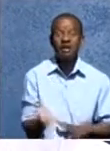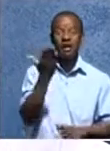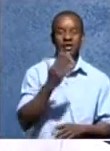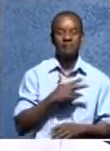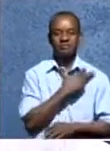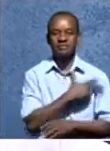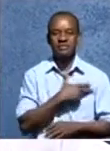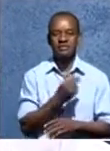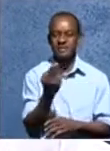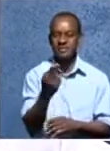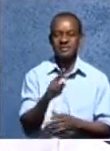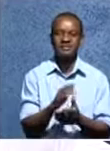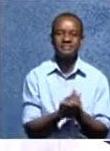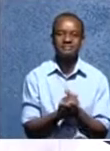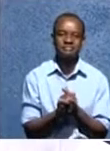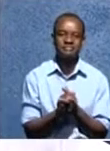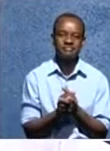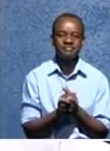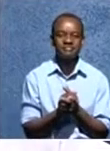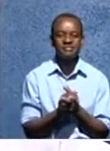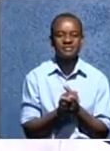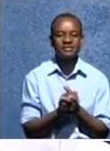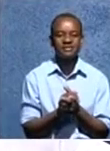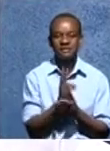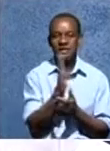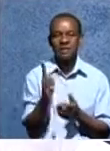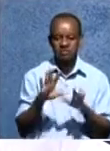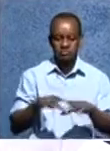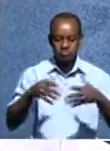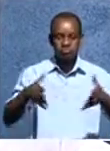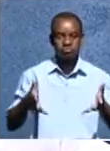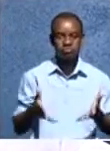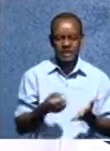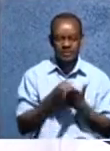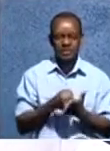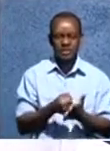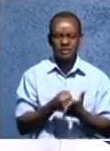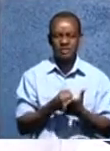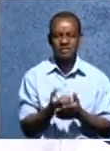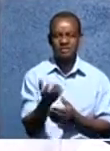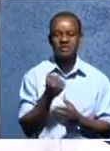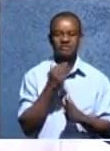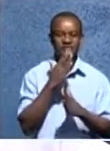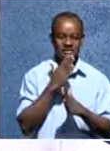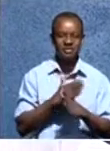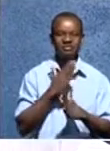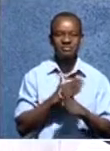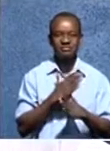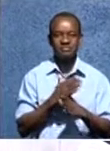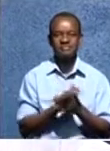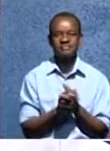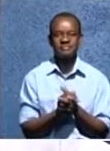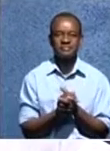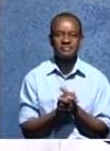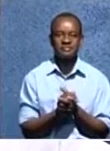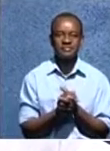unskilled levels, which are actually struggling to get jobs in the country. And it's a known fact that at least a person working in the tourism industry at